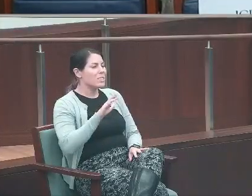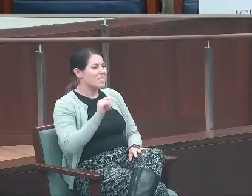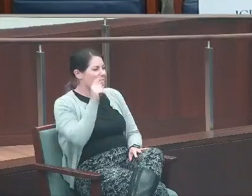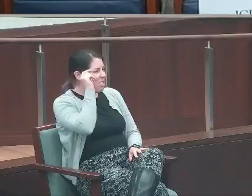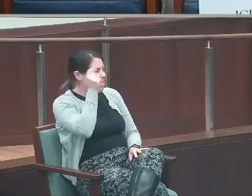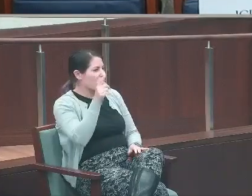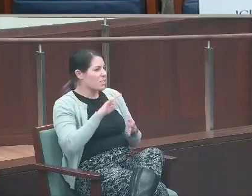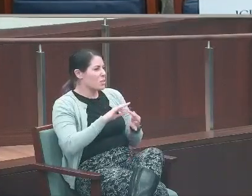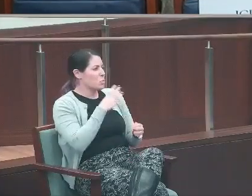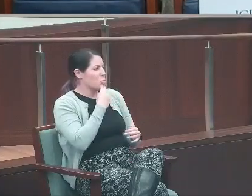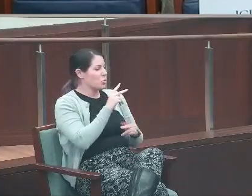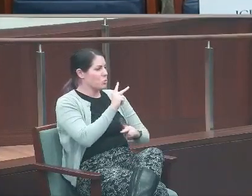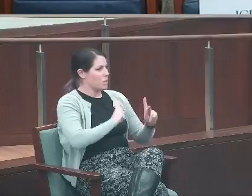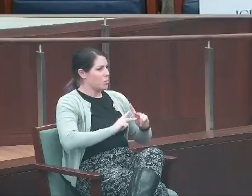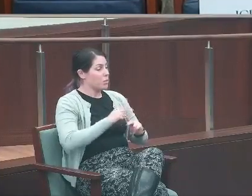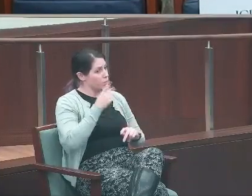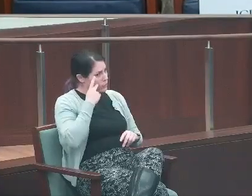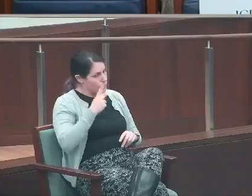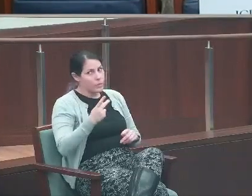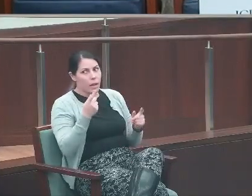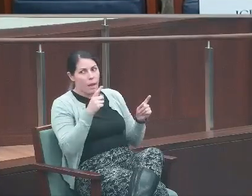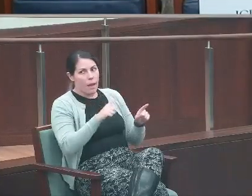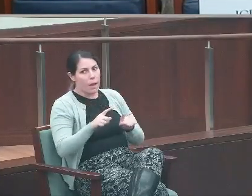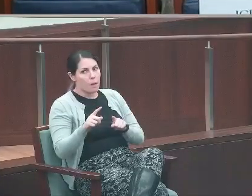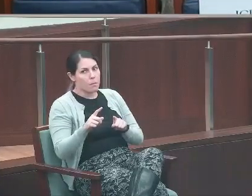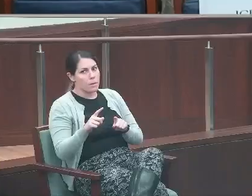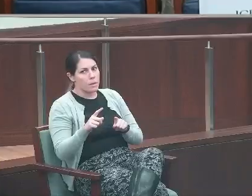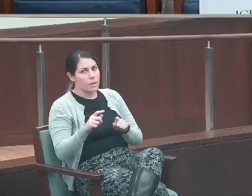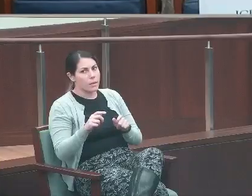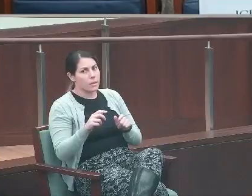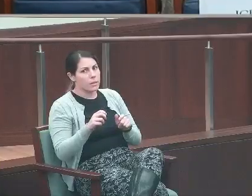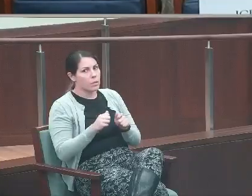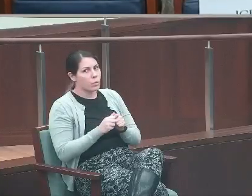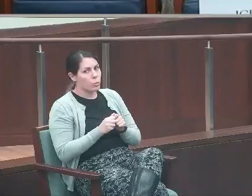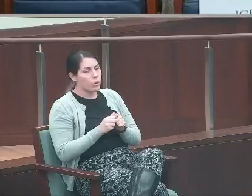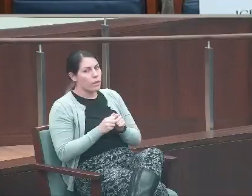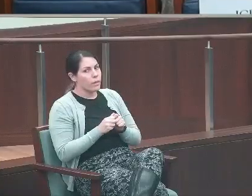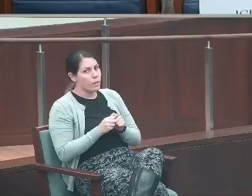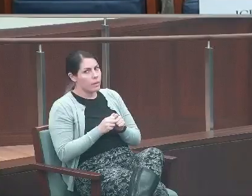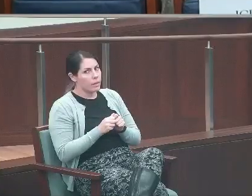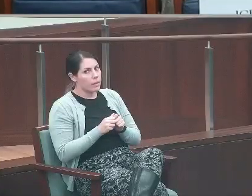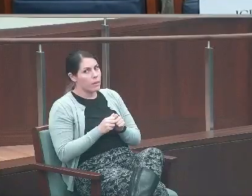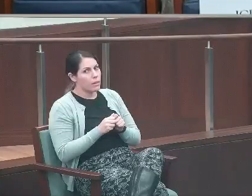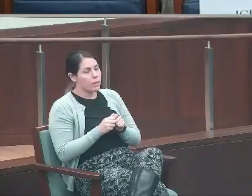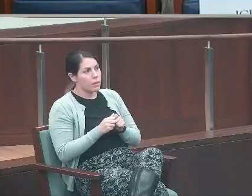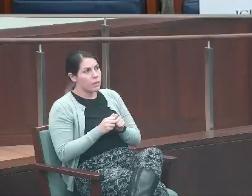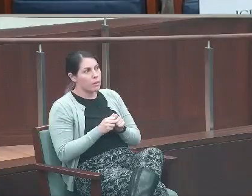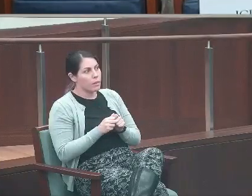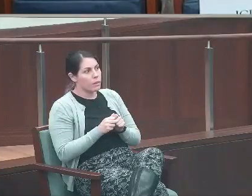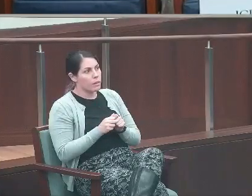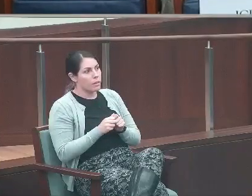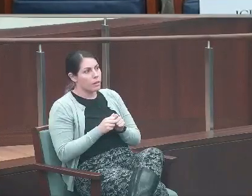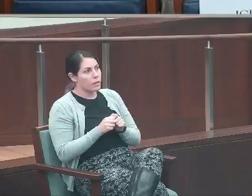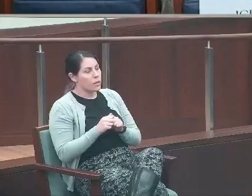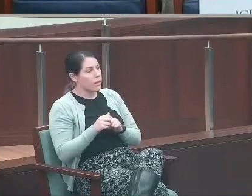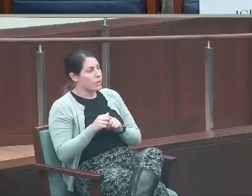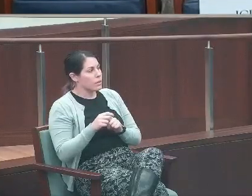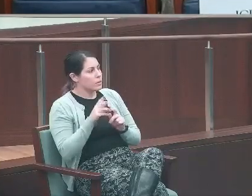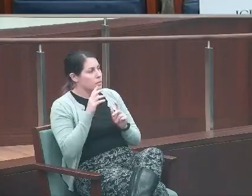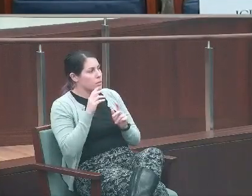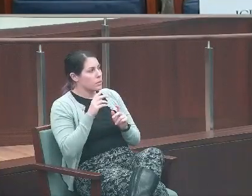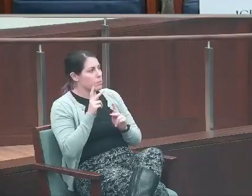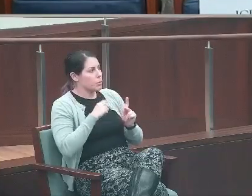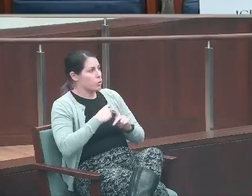and power. We saw it in Charlottesville. I spent years working on litigation against those responsible for the violence. The Jews will